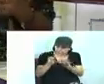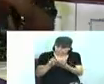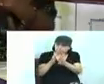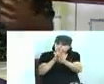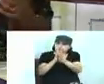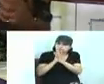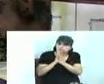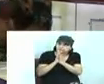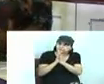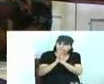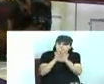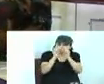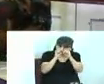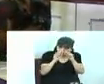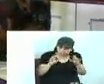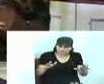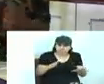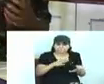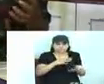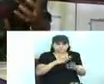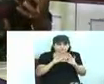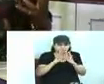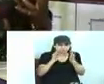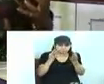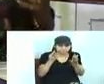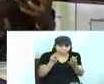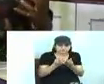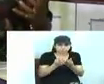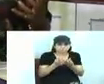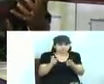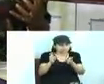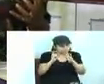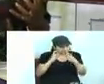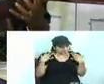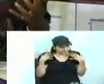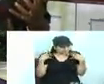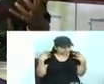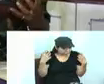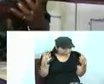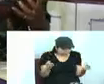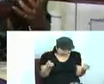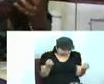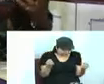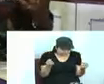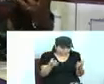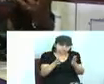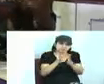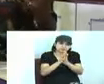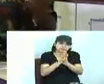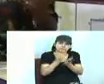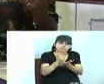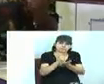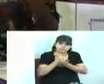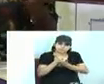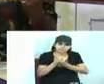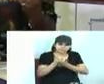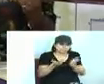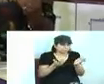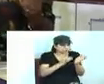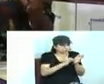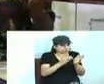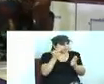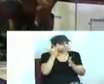bless my family. I ask you to give us strength. I ask you to help us to once again